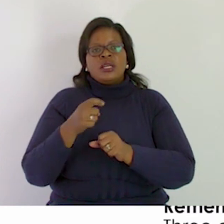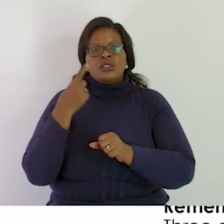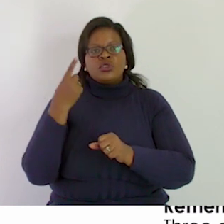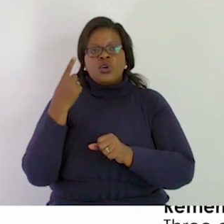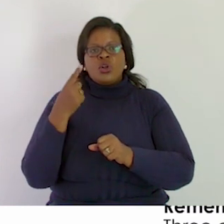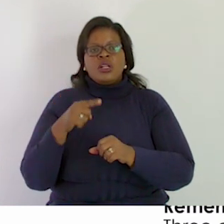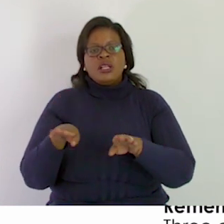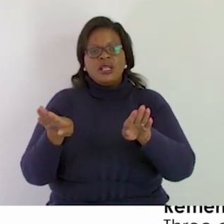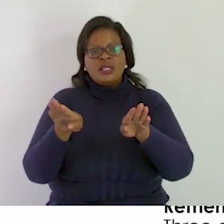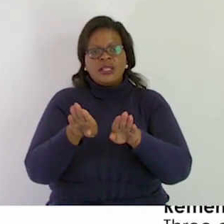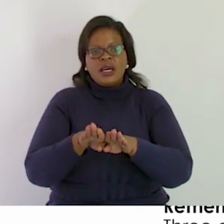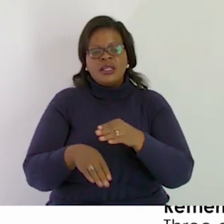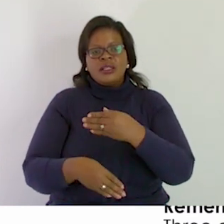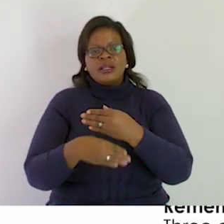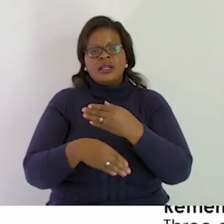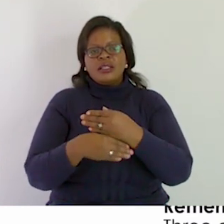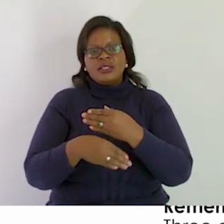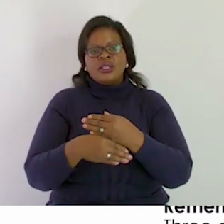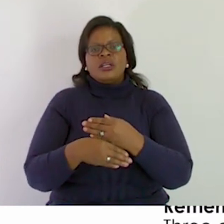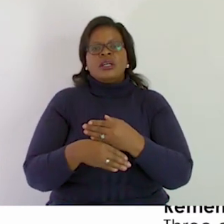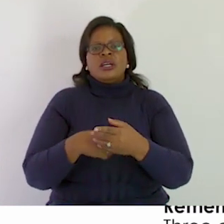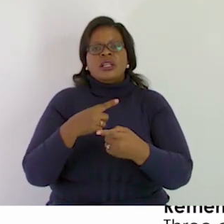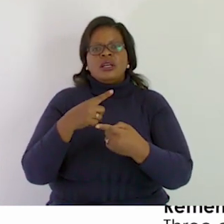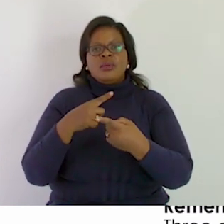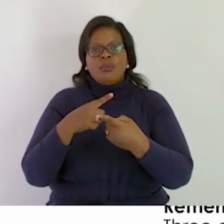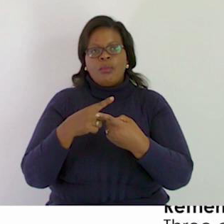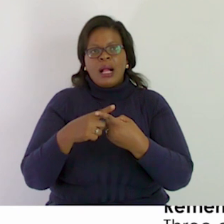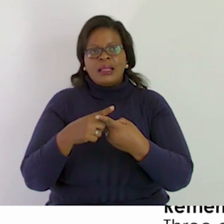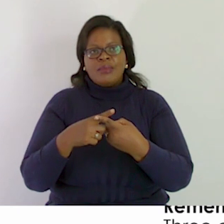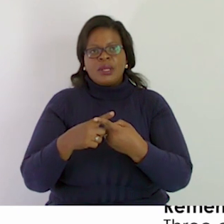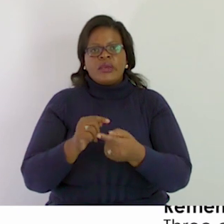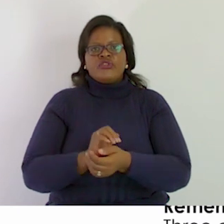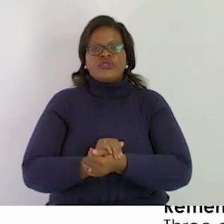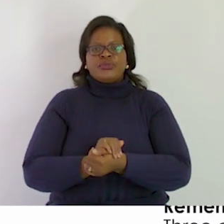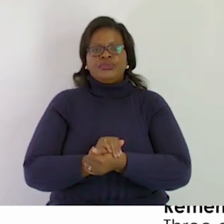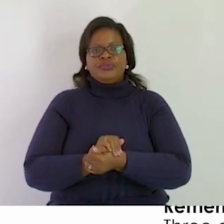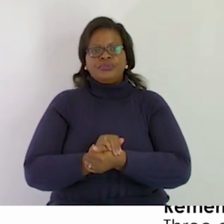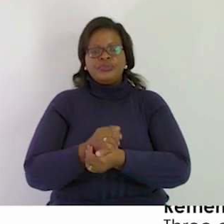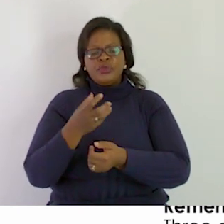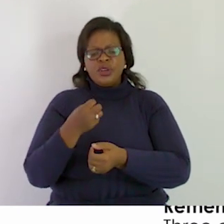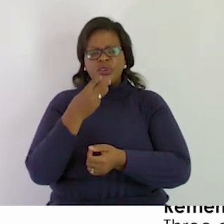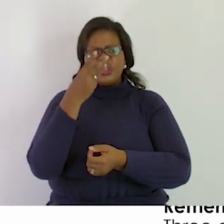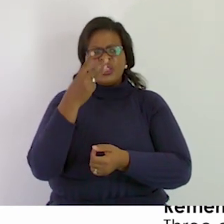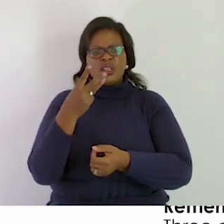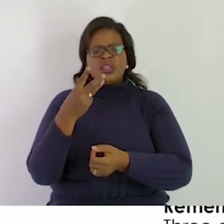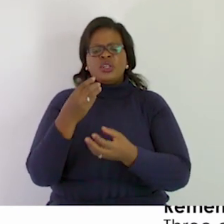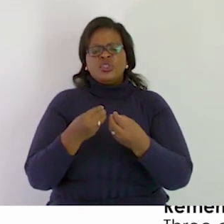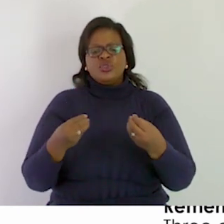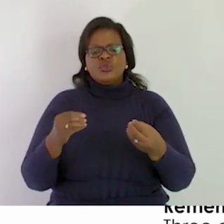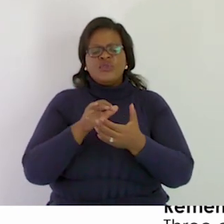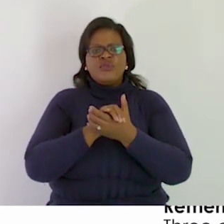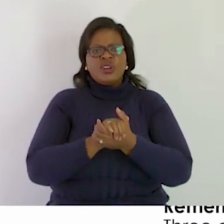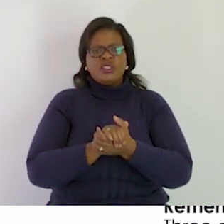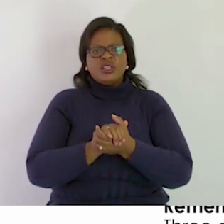and multiplication. Like in that example, we see that there are 3 children that are friends, but they do